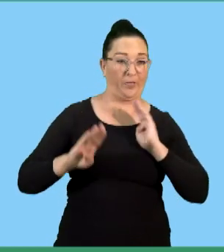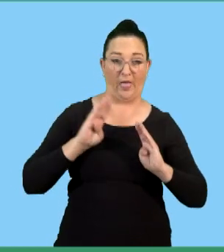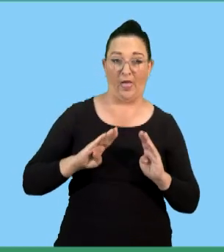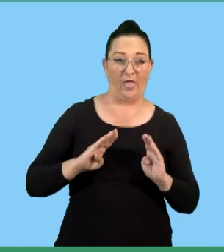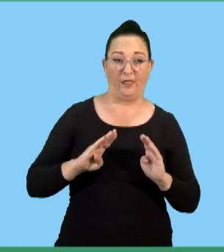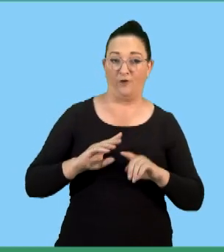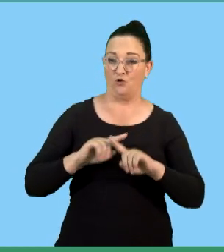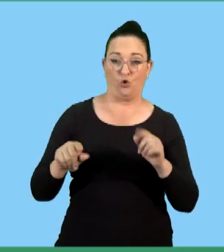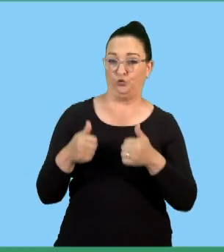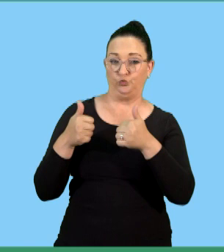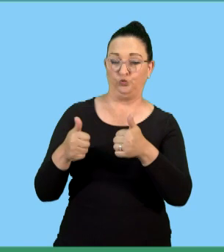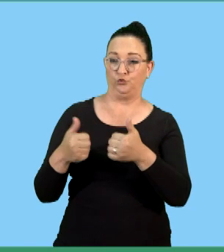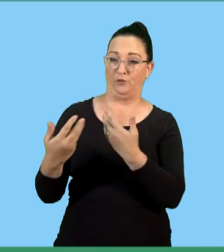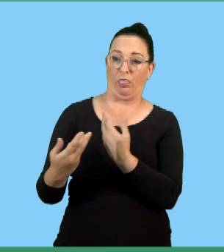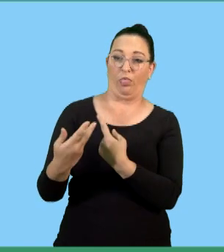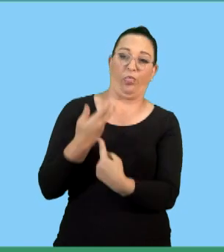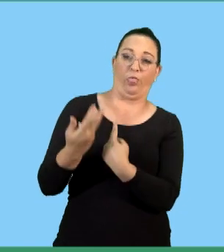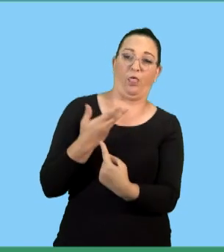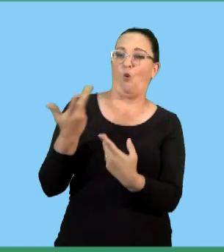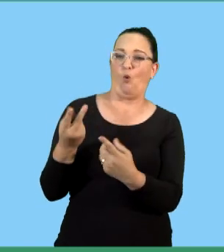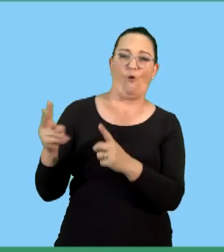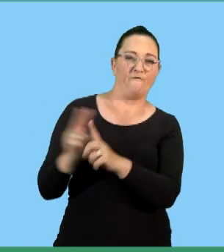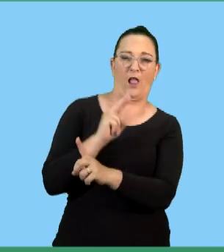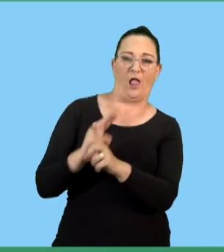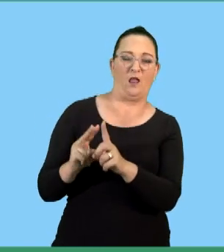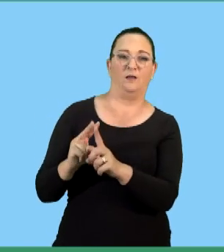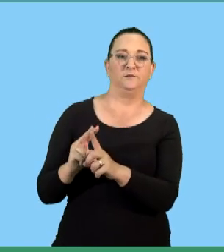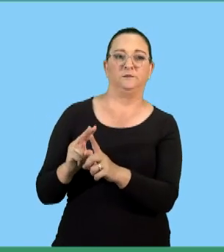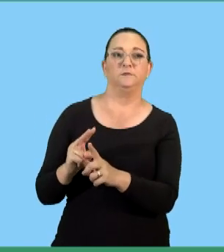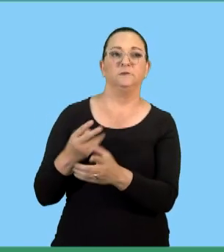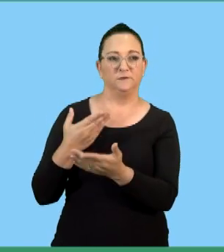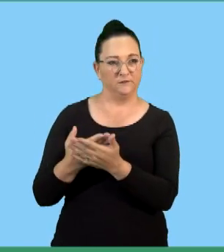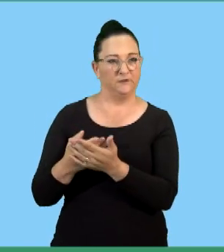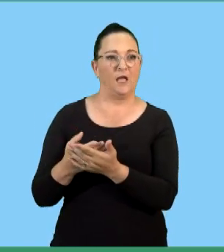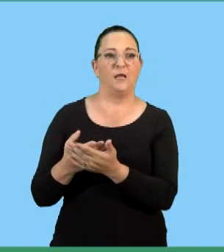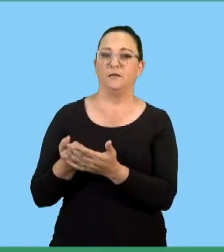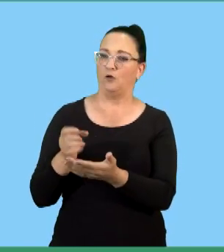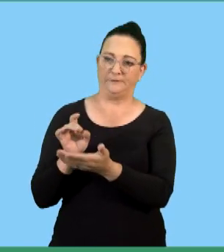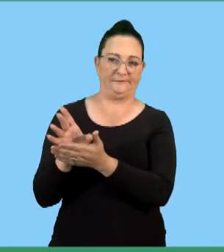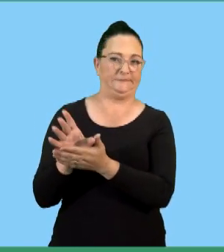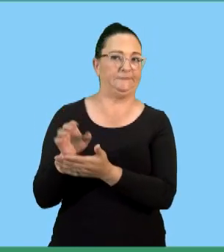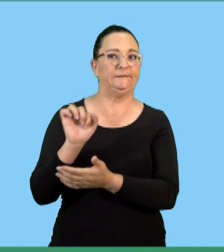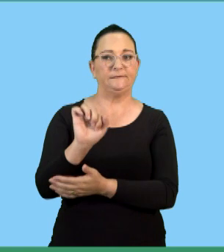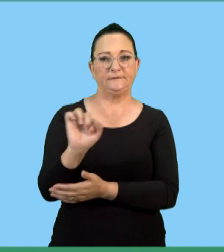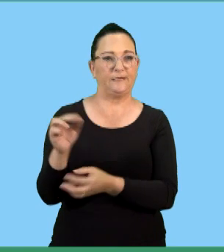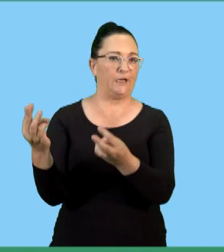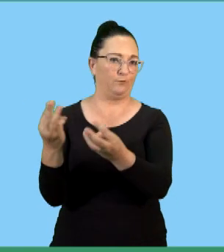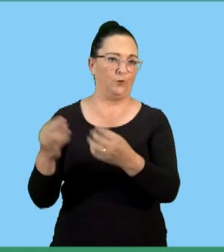in misconduct, such as intimidation or violence. If the employees are being rowdy and maybe they